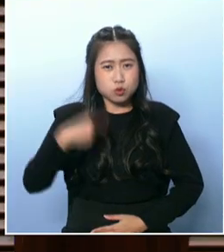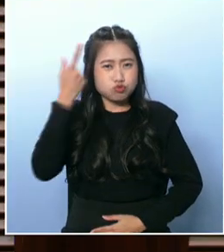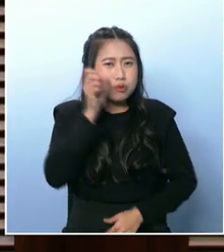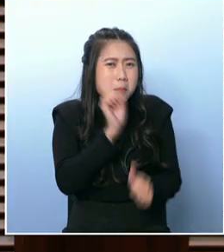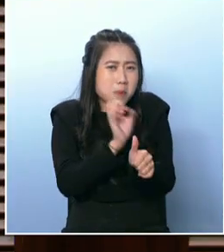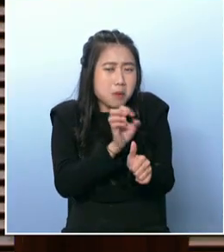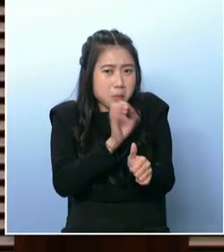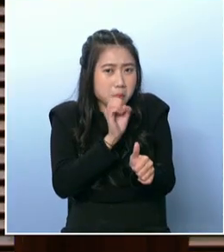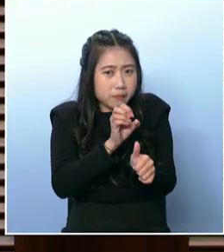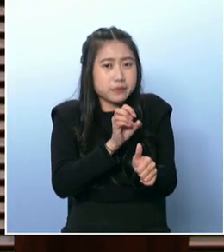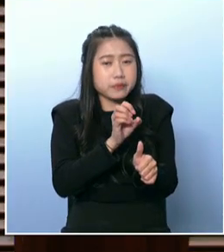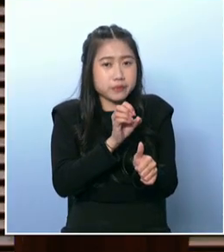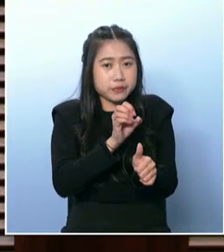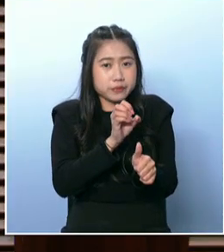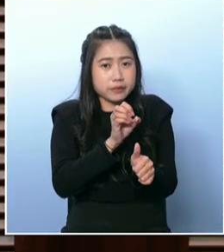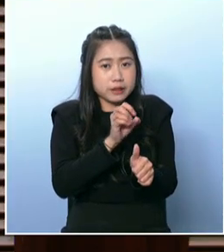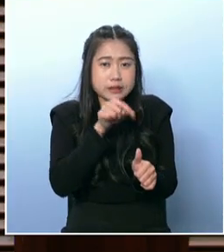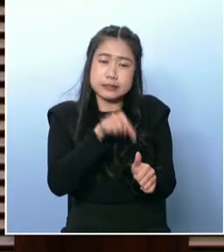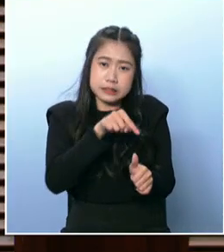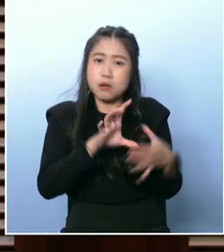increased since 2019.